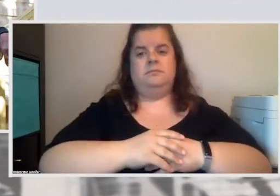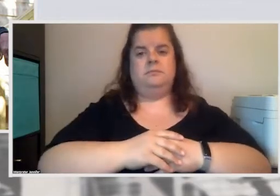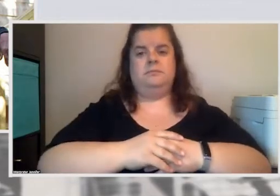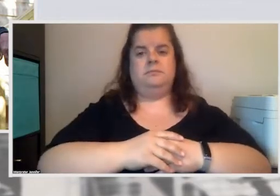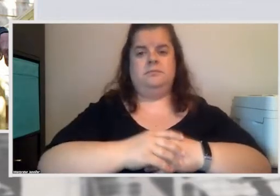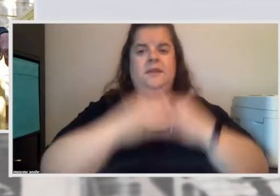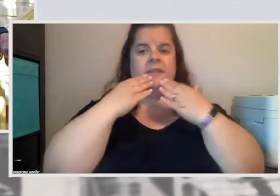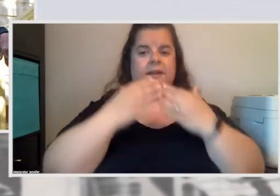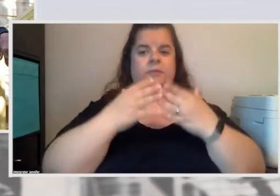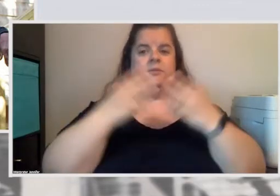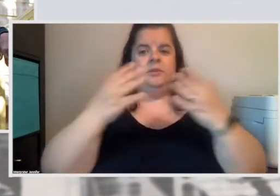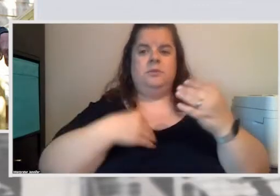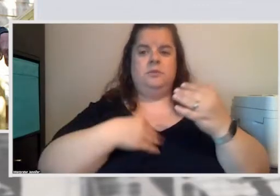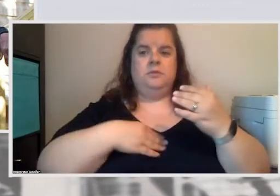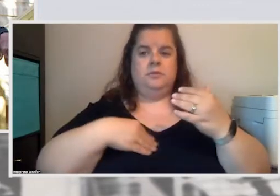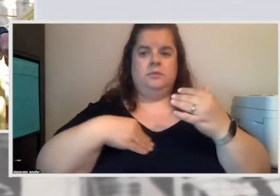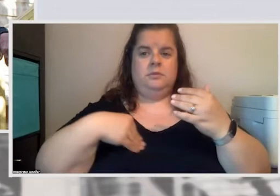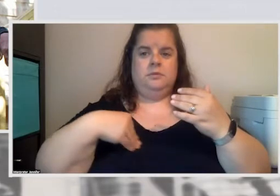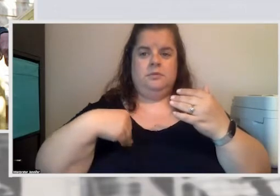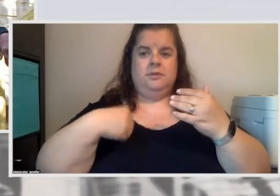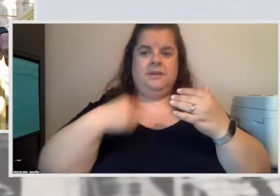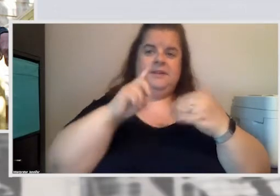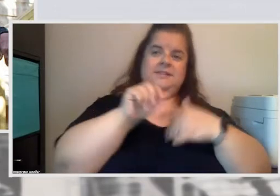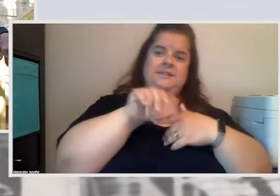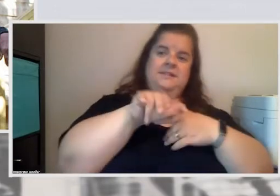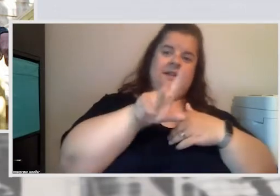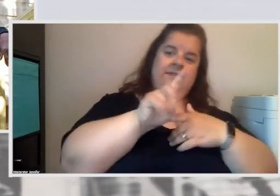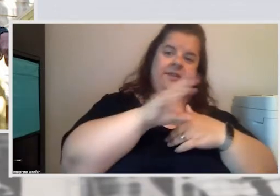so much, David and David.